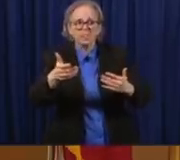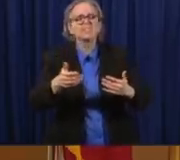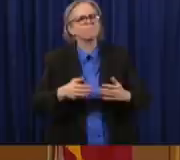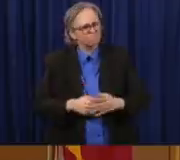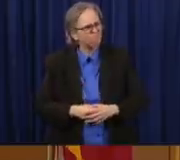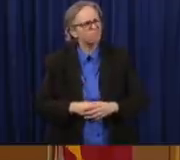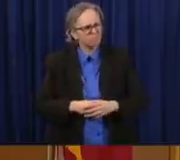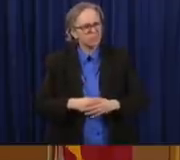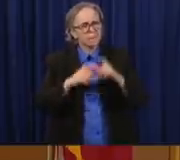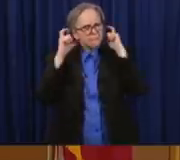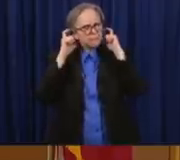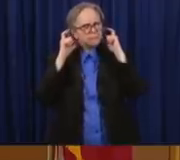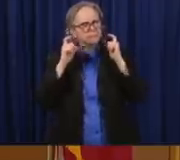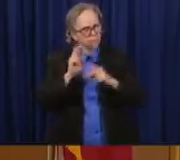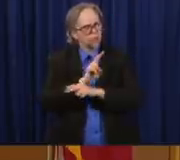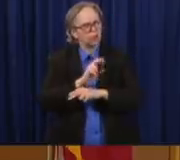well.